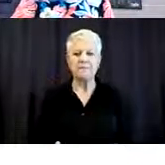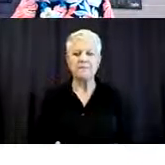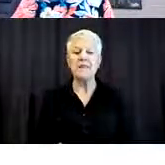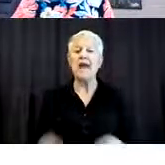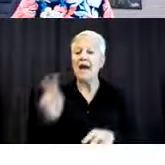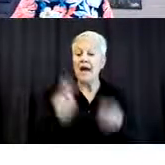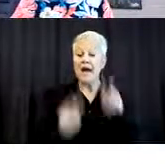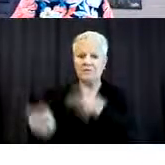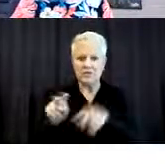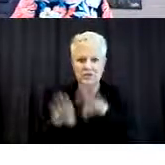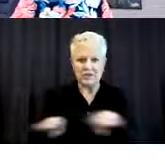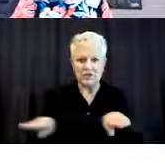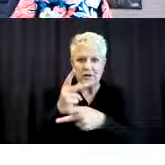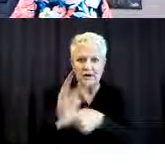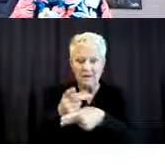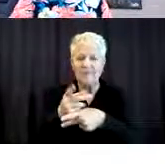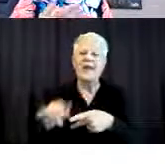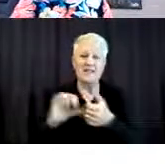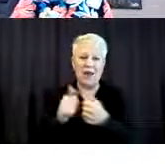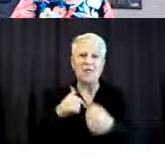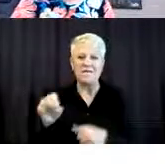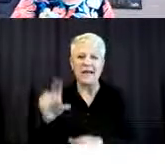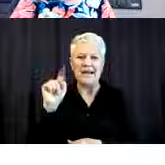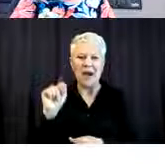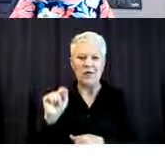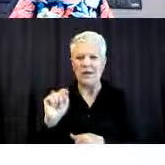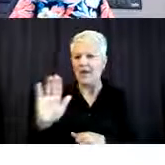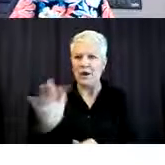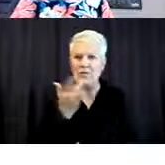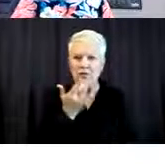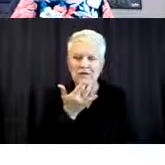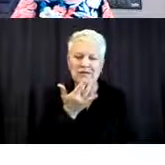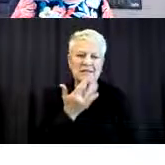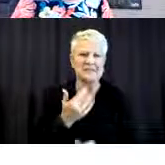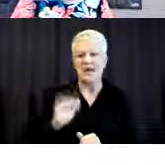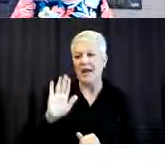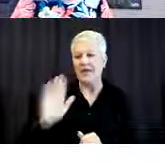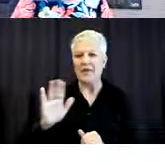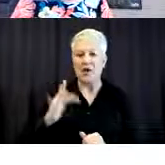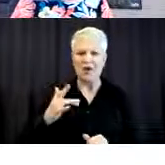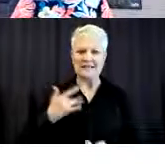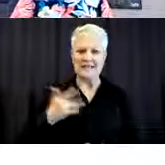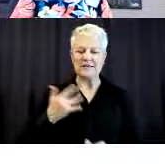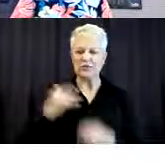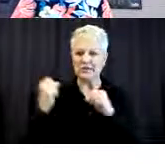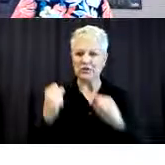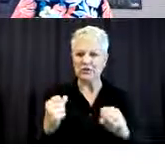Observing children carefully is the way we find out what their preferences are, what their sensory strengths